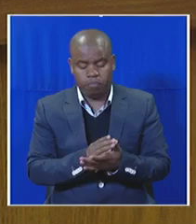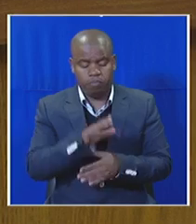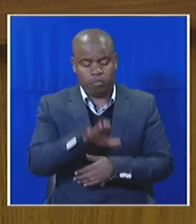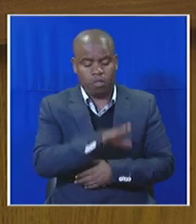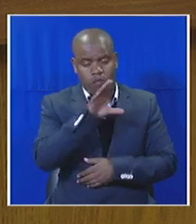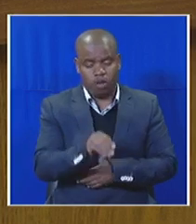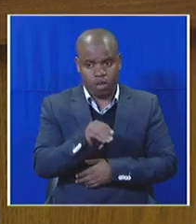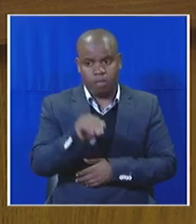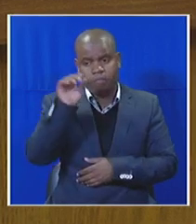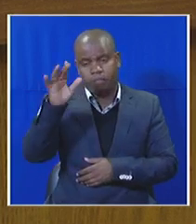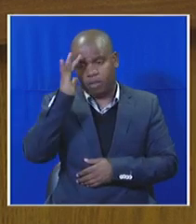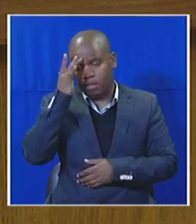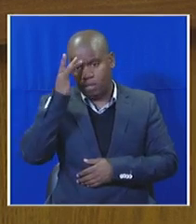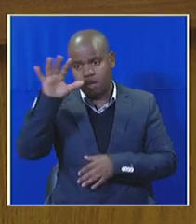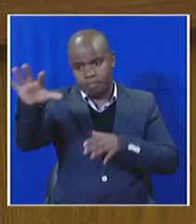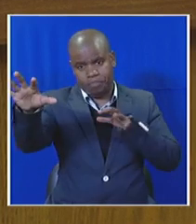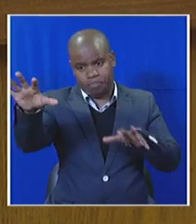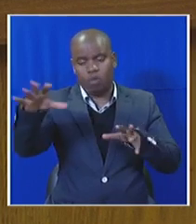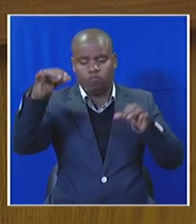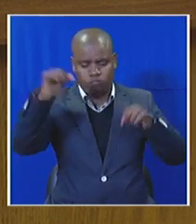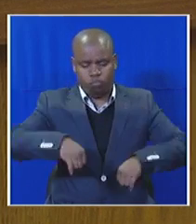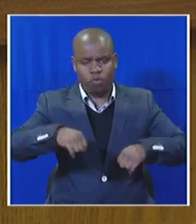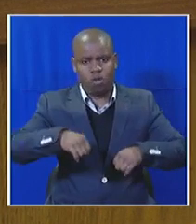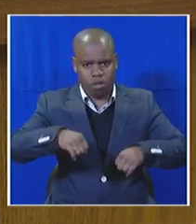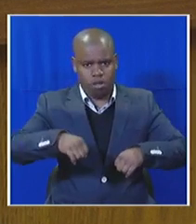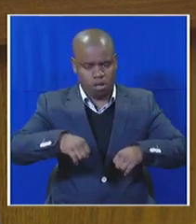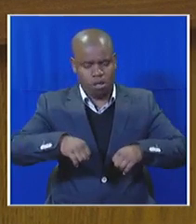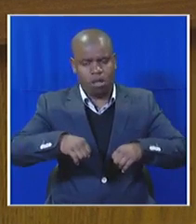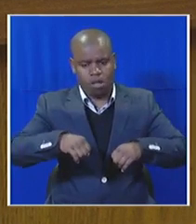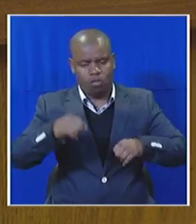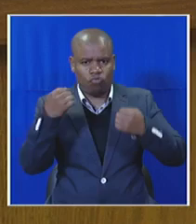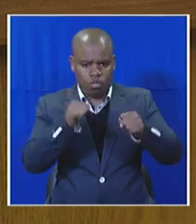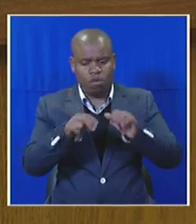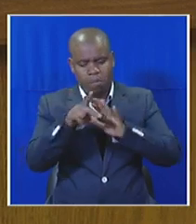South Africa and the Republic of India.